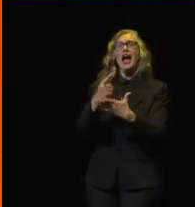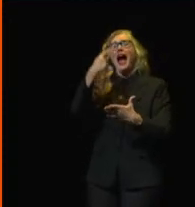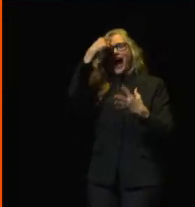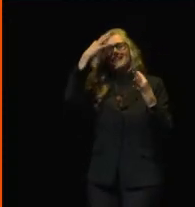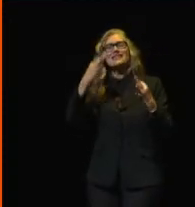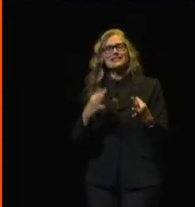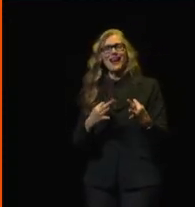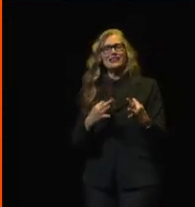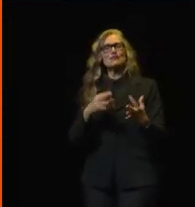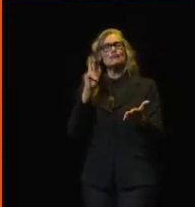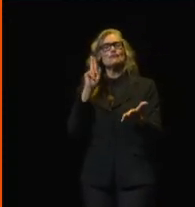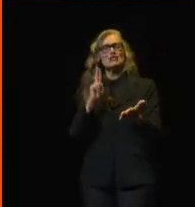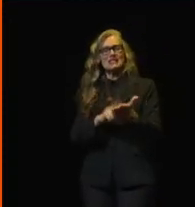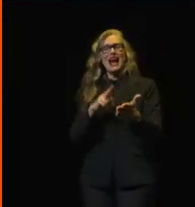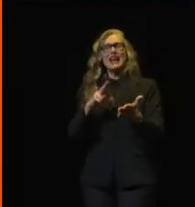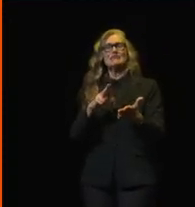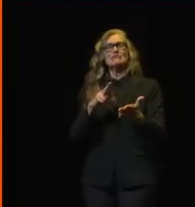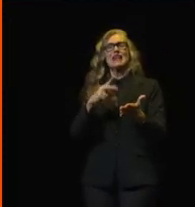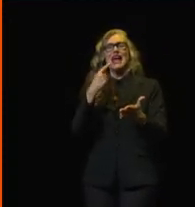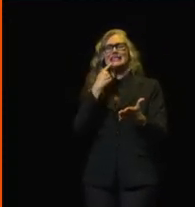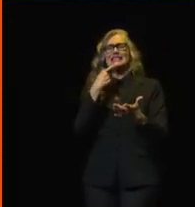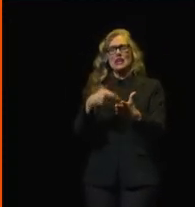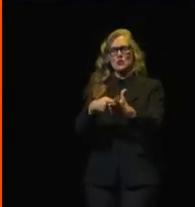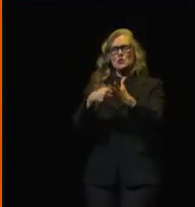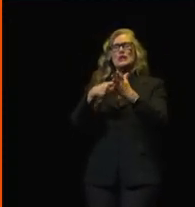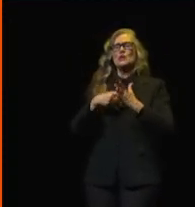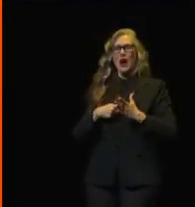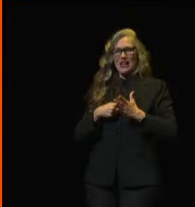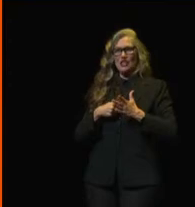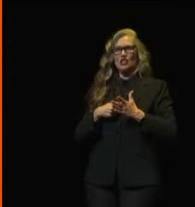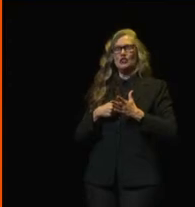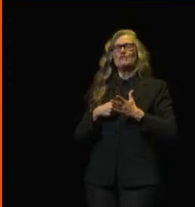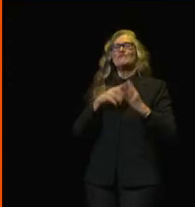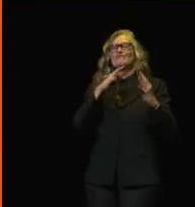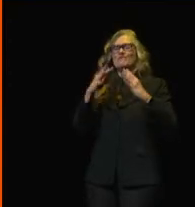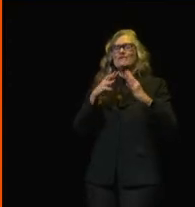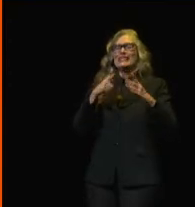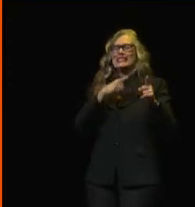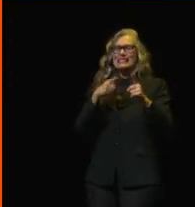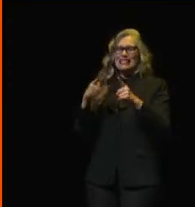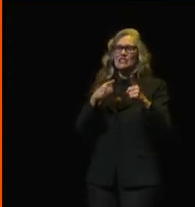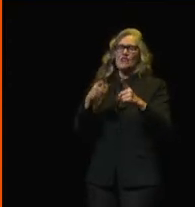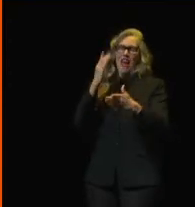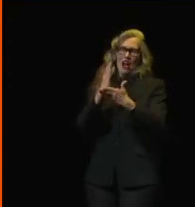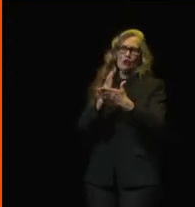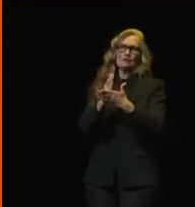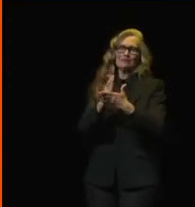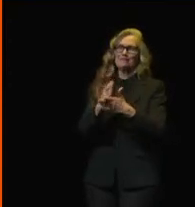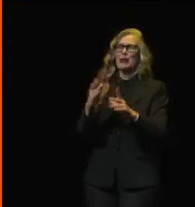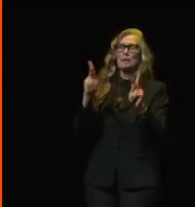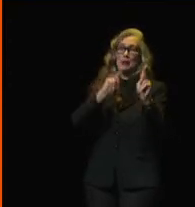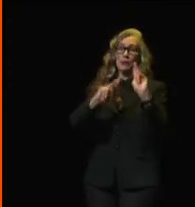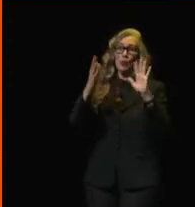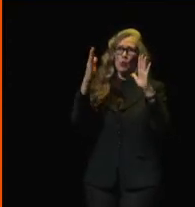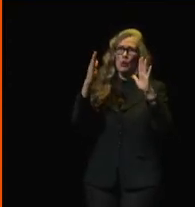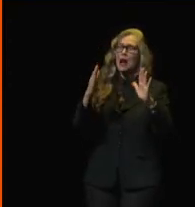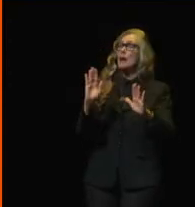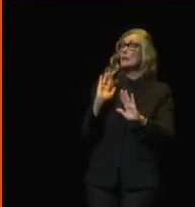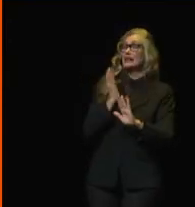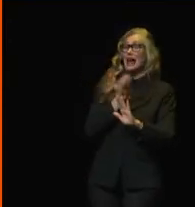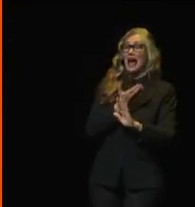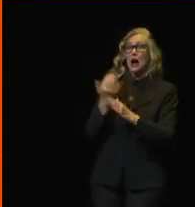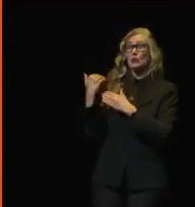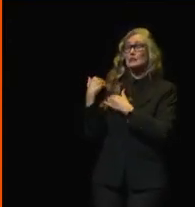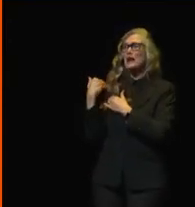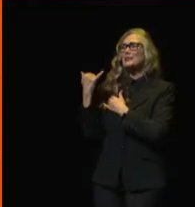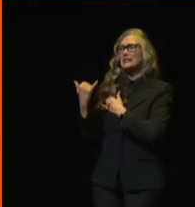Ady turned dying into organizing. It's up to us to make remembering him into one. Of course, Ady